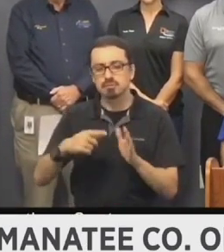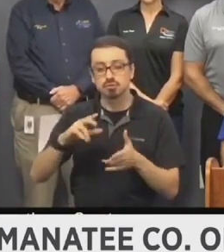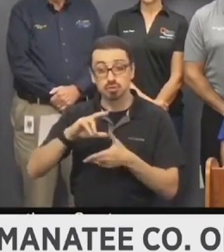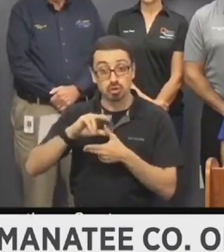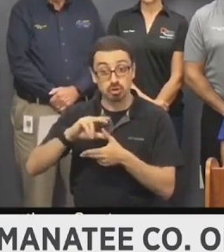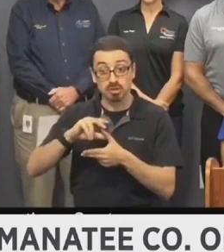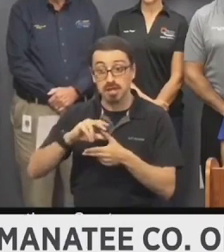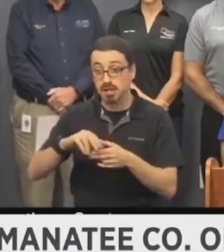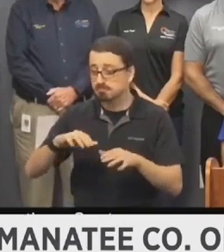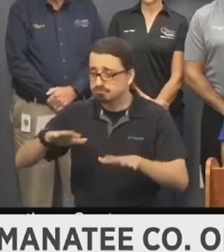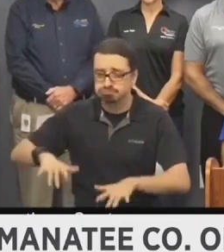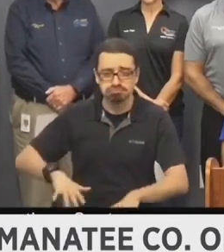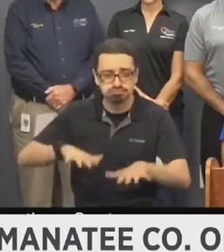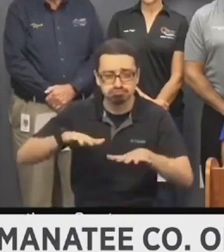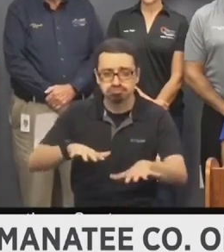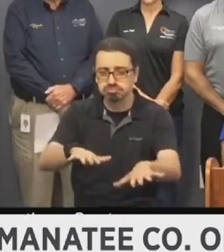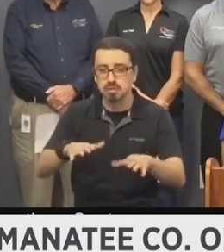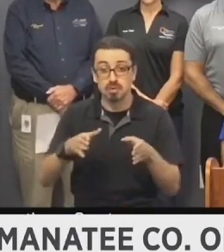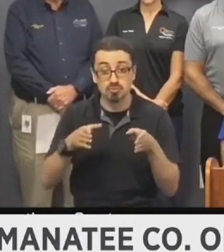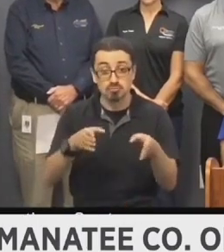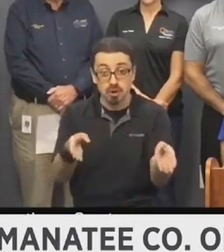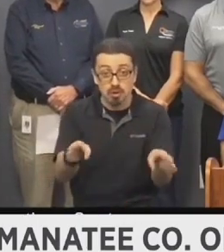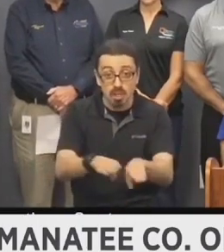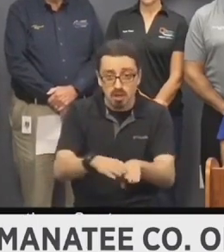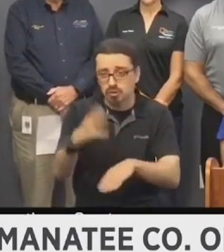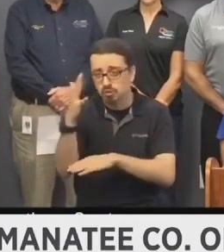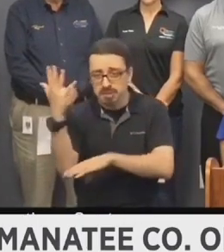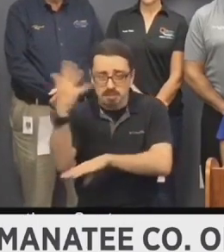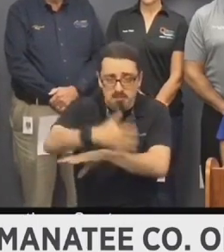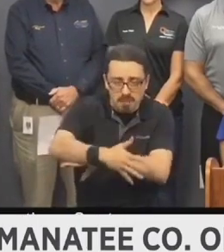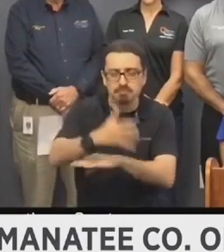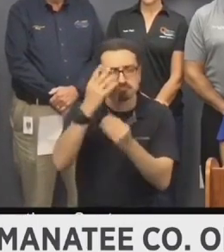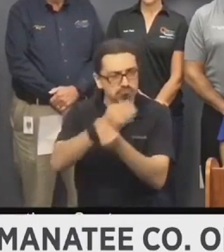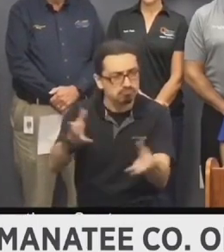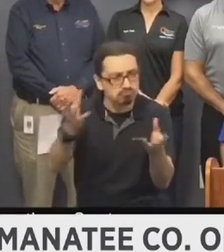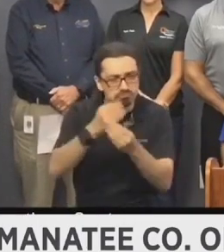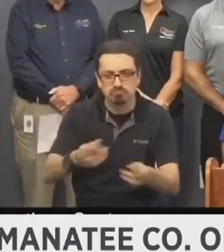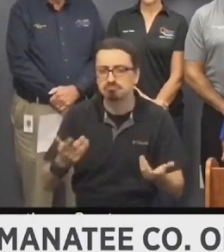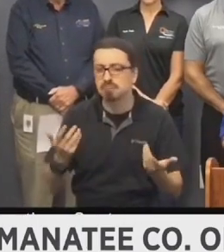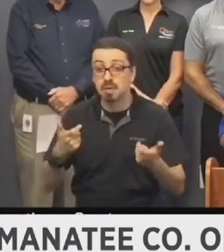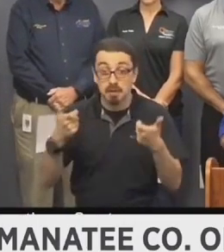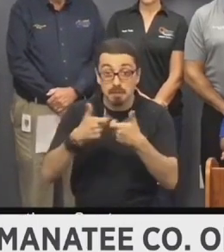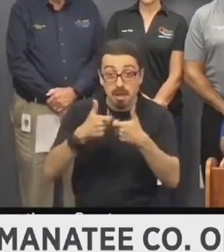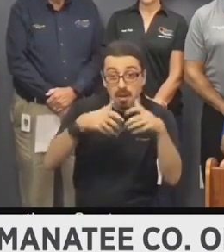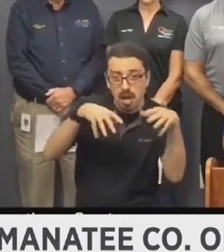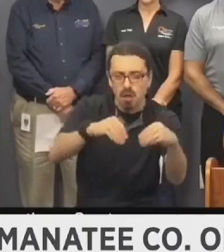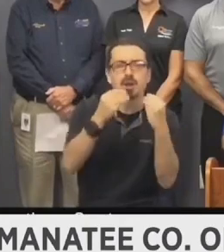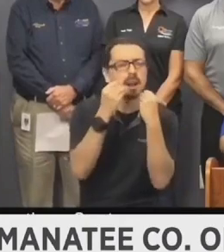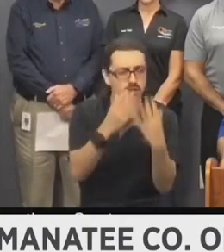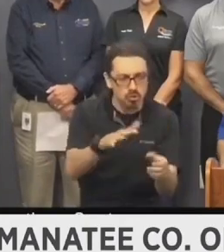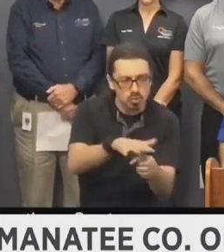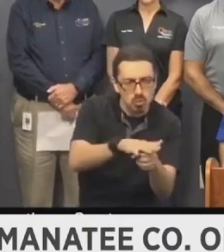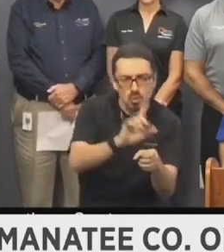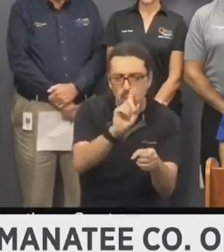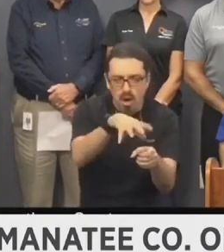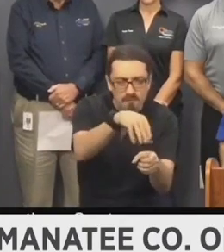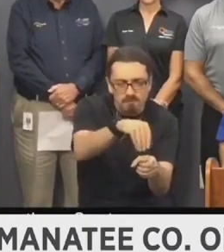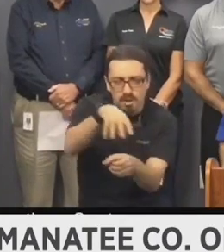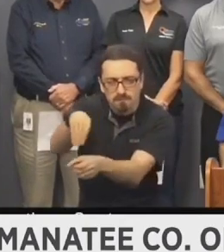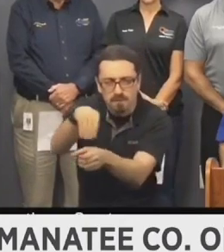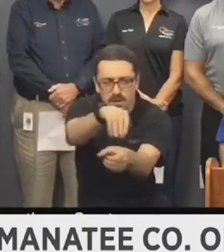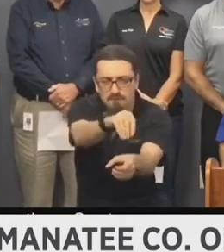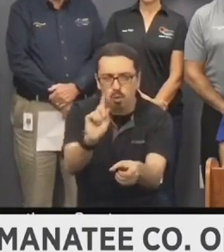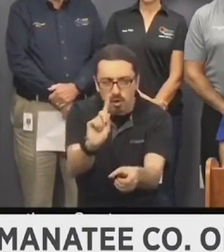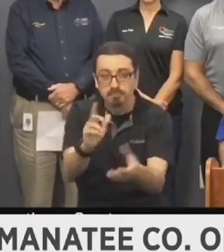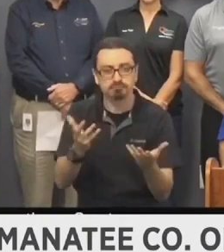due to floodings, if there's downed trees and roads are closed, sort of power outages, all these sort of things. Real time, if there's any change